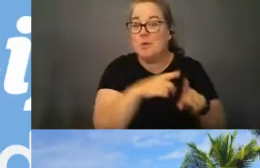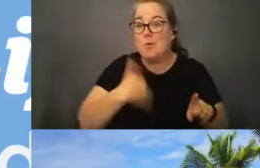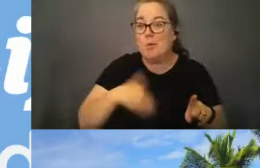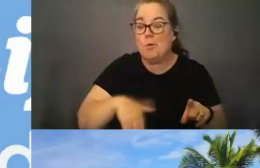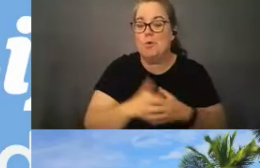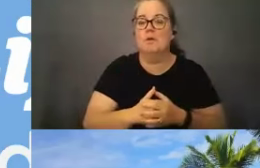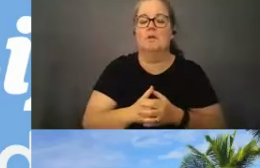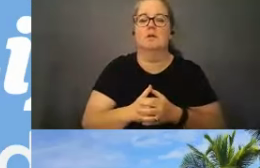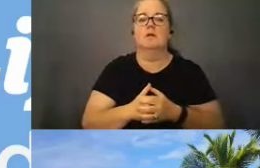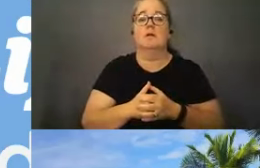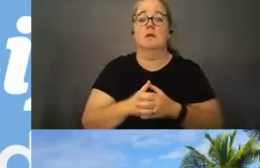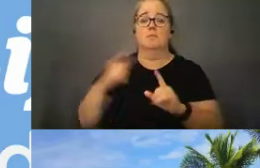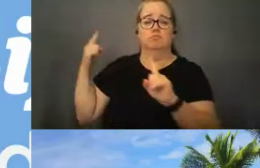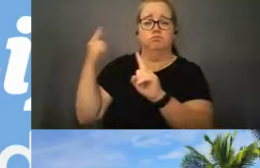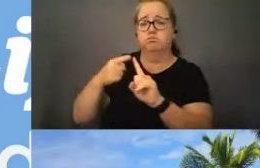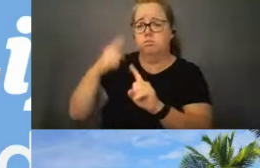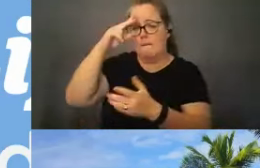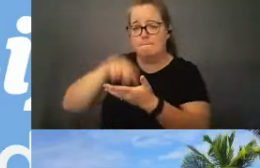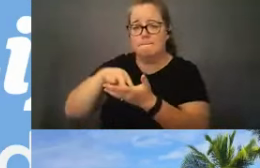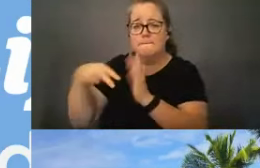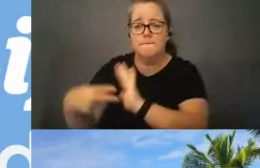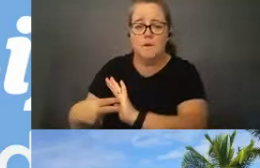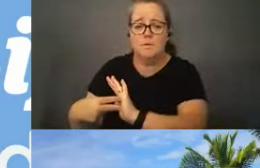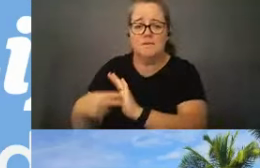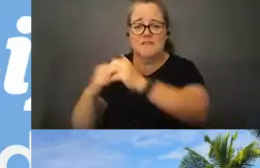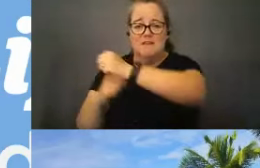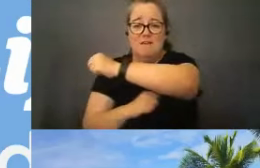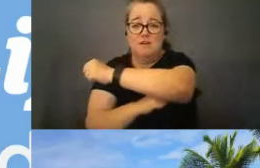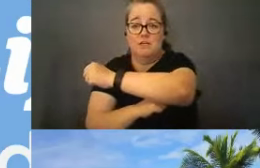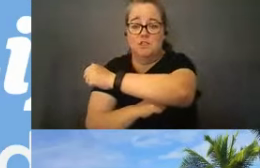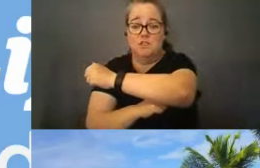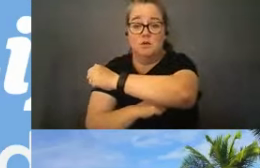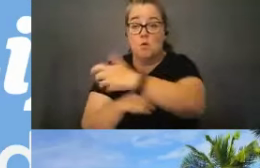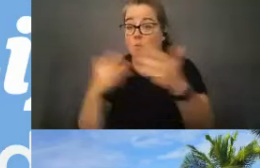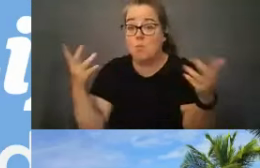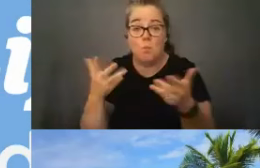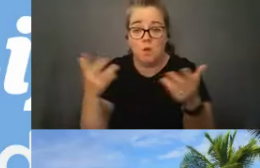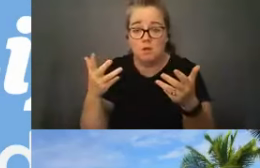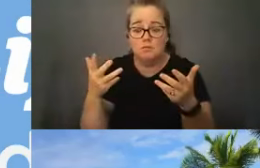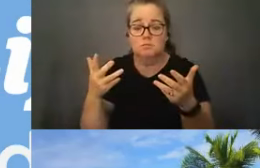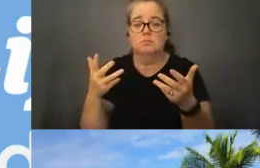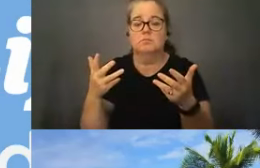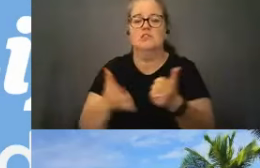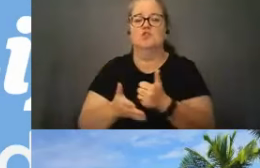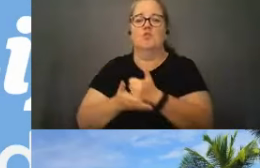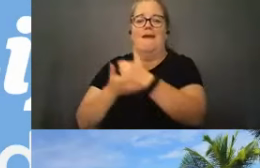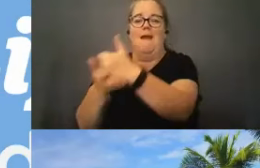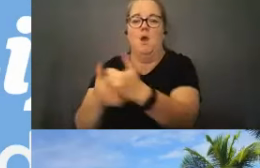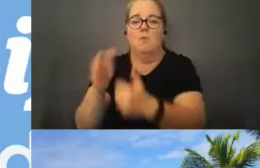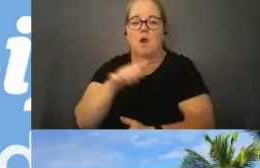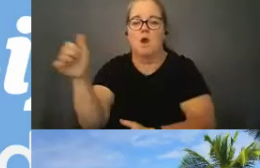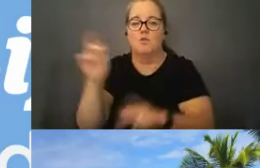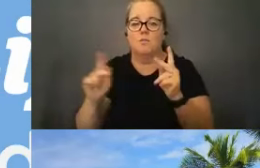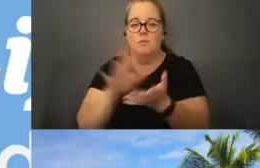sole purpose of the foundation is to help others to save lives by learning